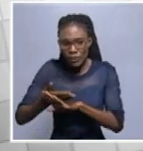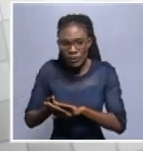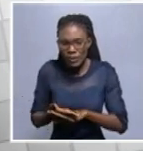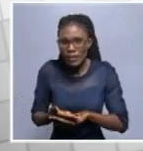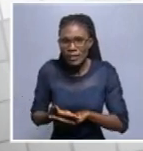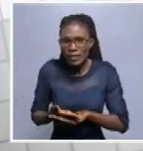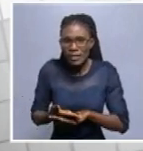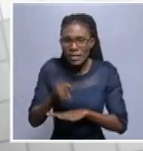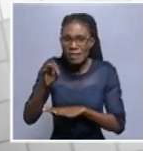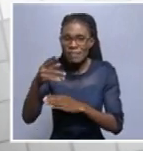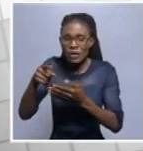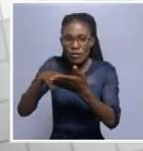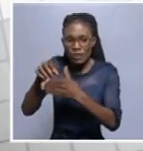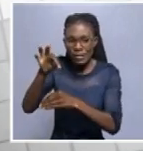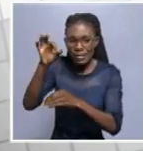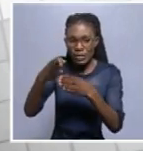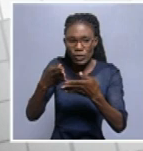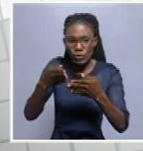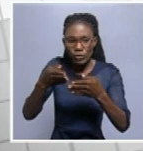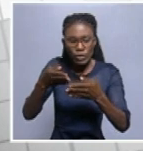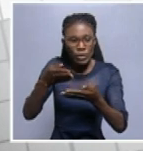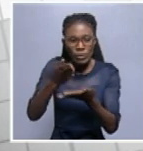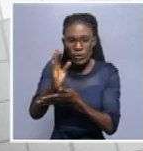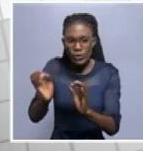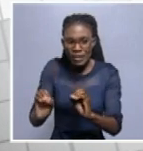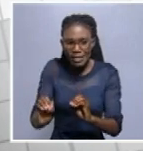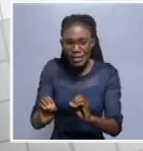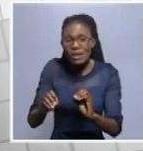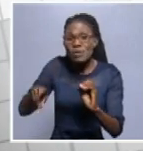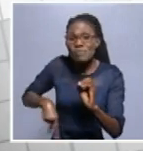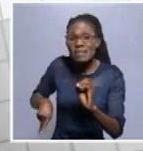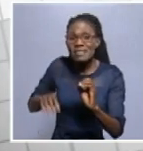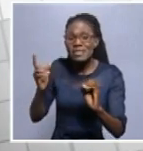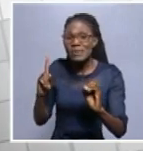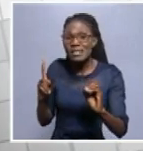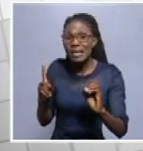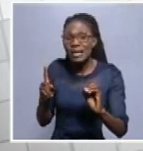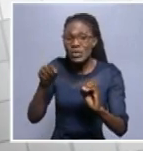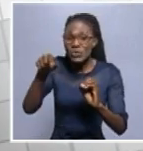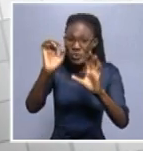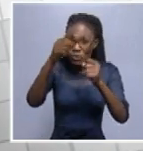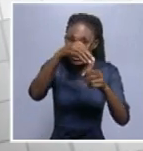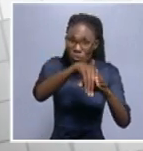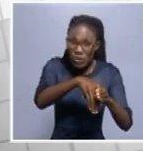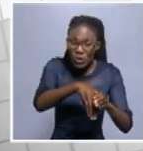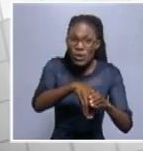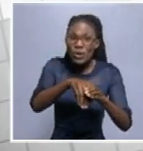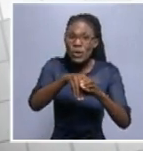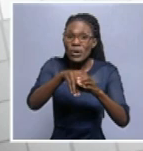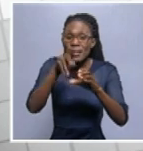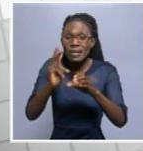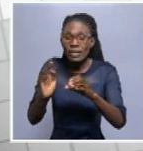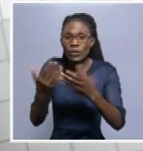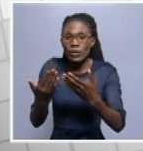without voting rights. So the benefit is that you are able to attend and participate,